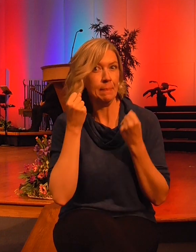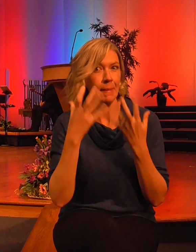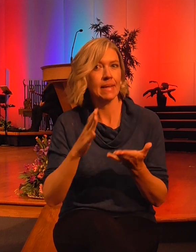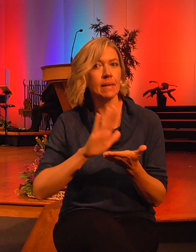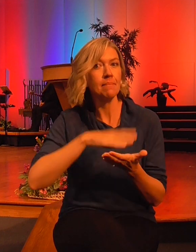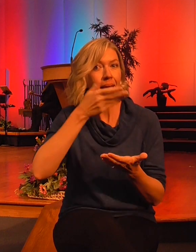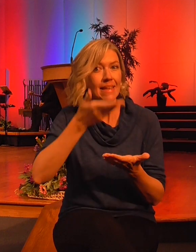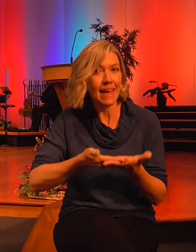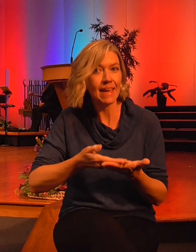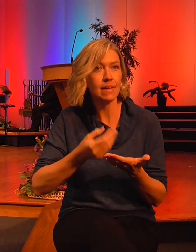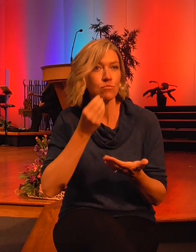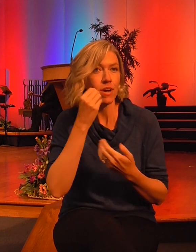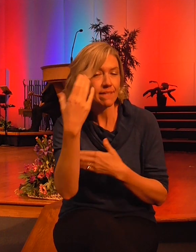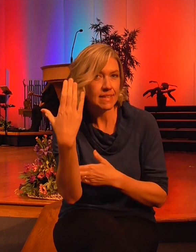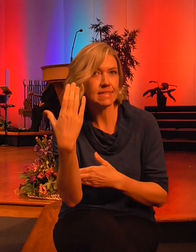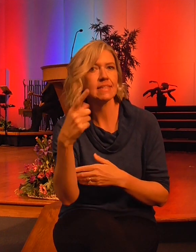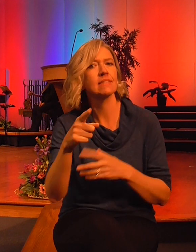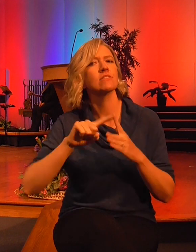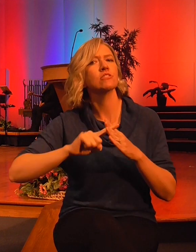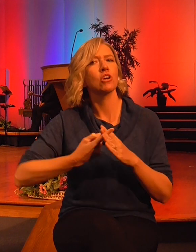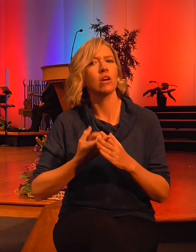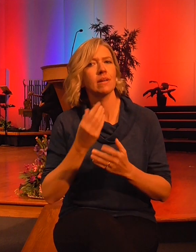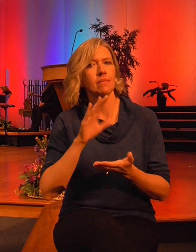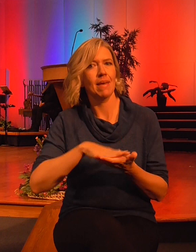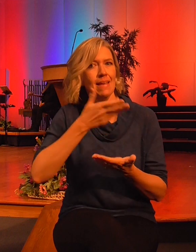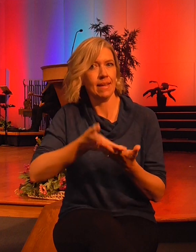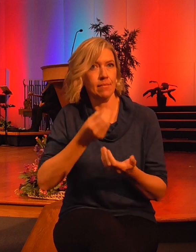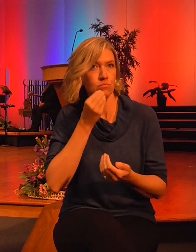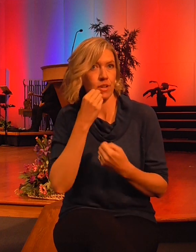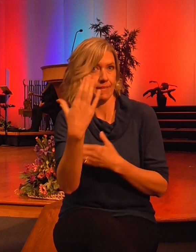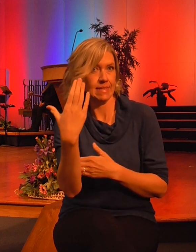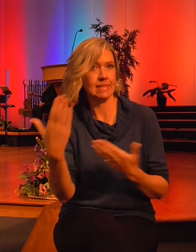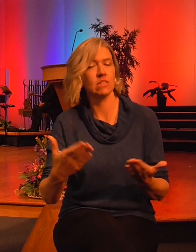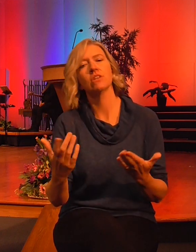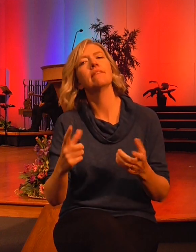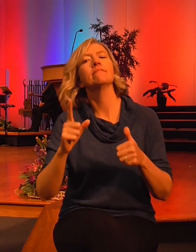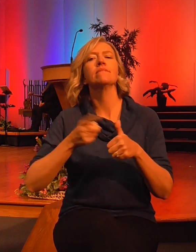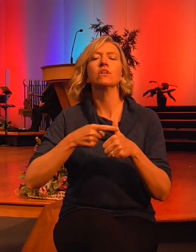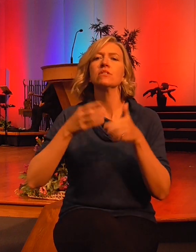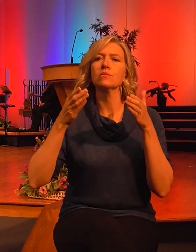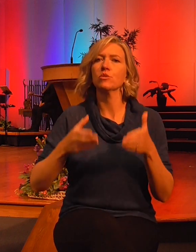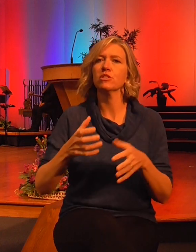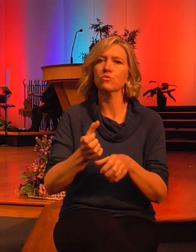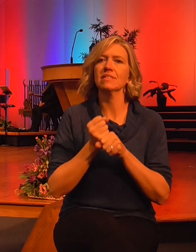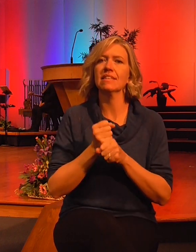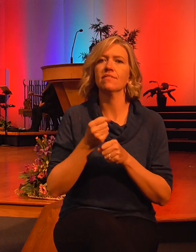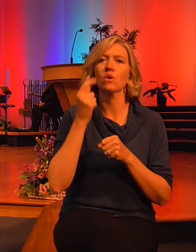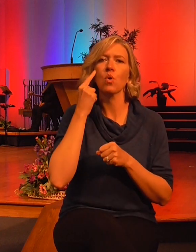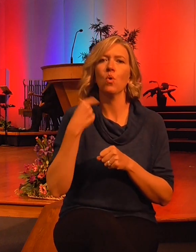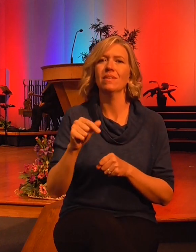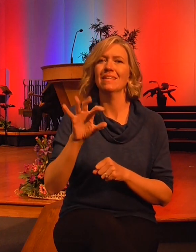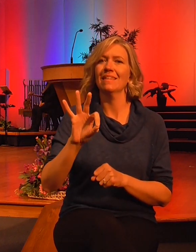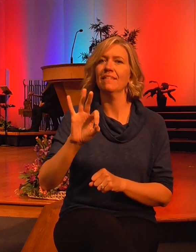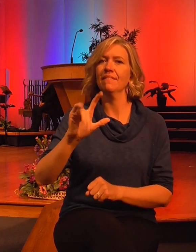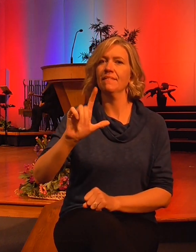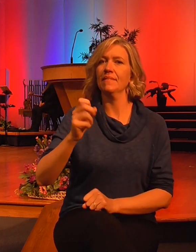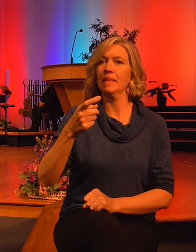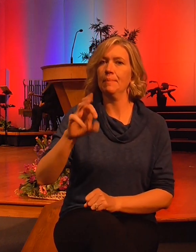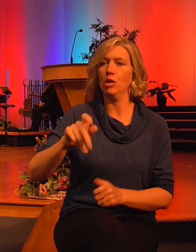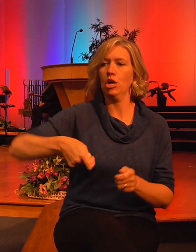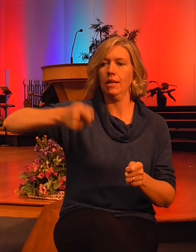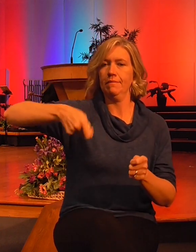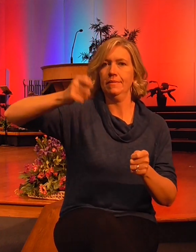started doing the pancake breakfast here. He was the first recipient of the Golden Flipper Award, as a matter of fact.